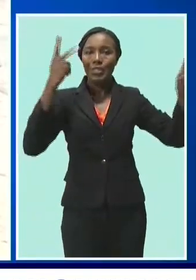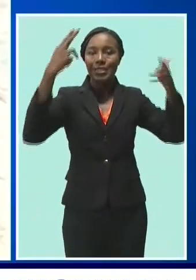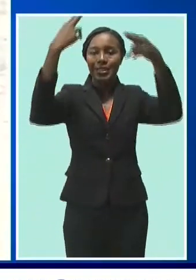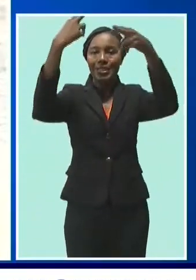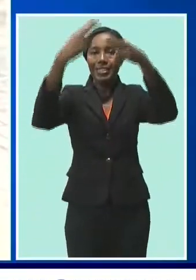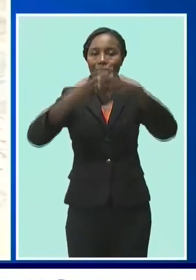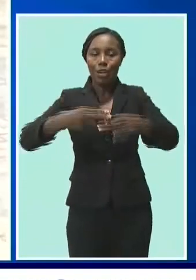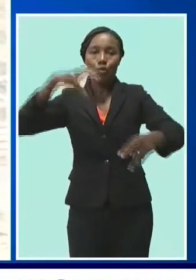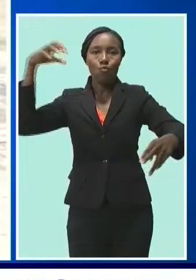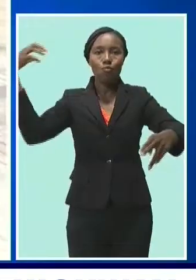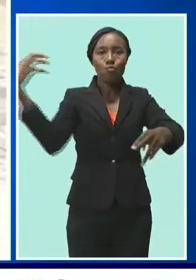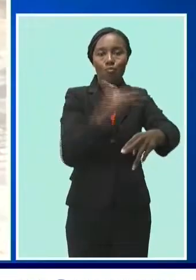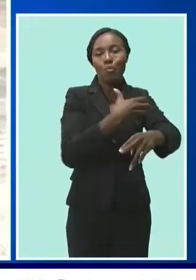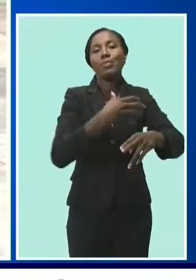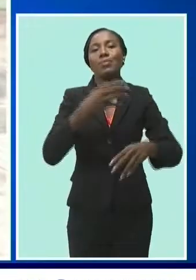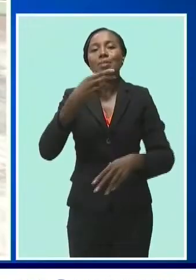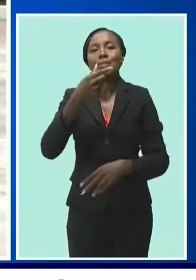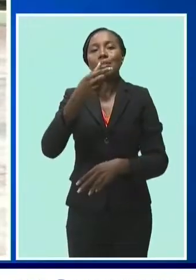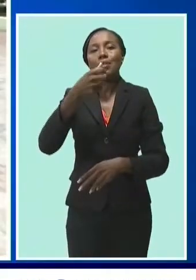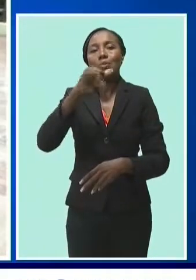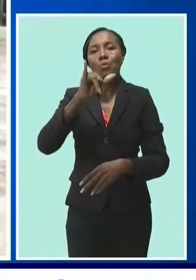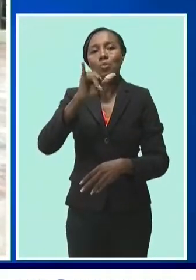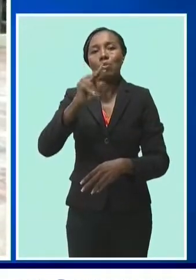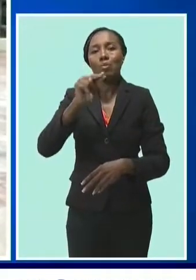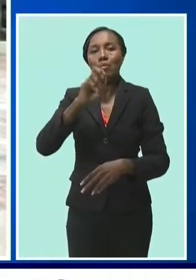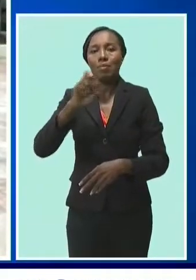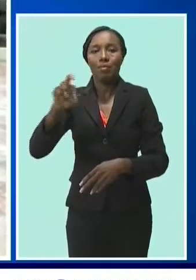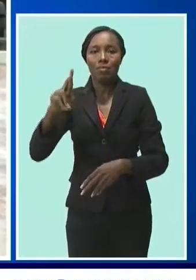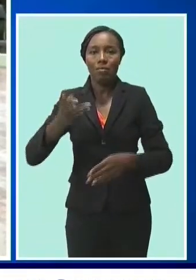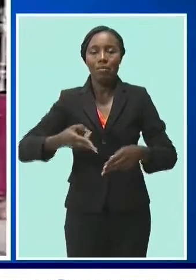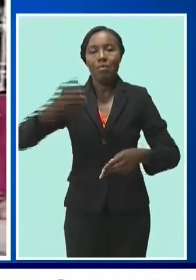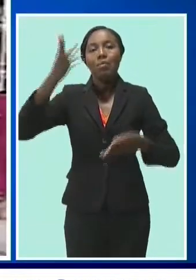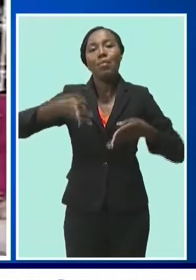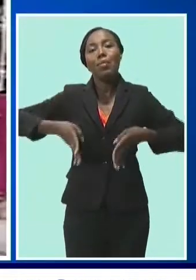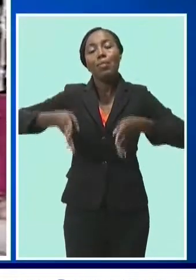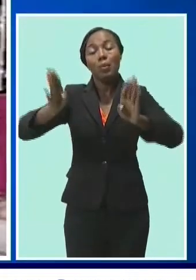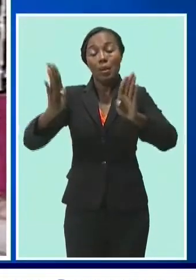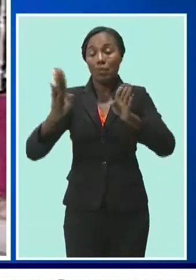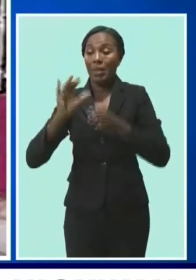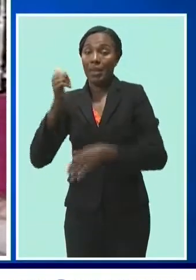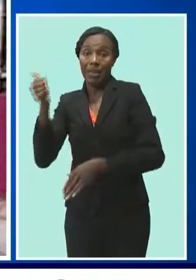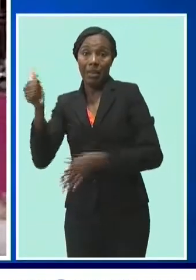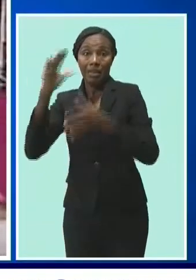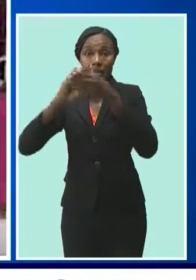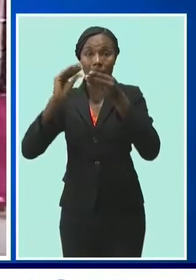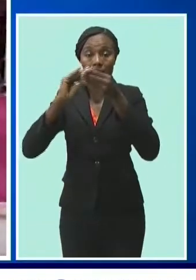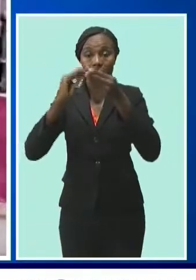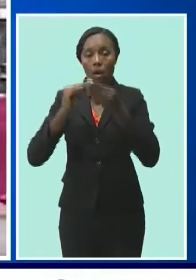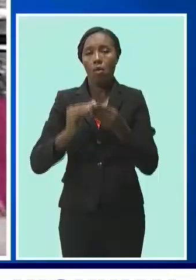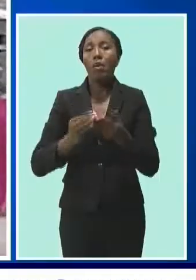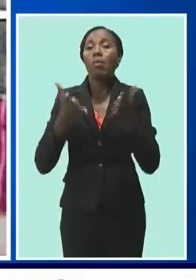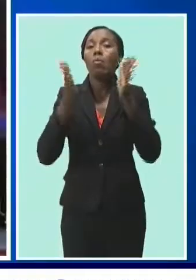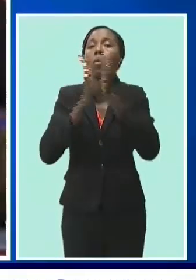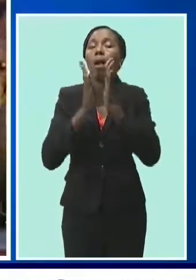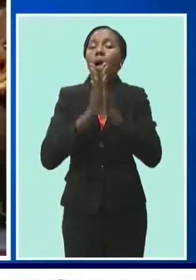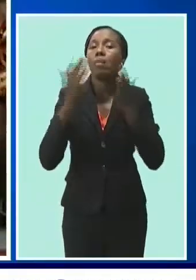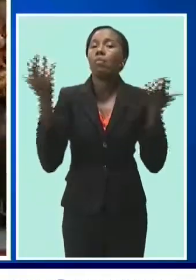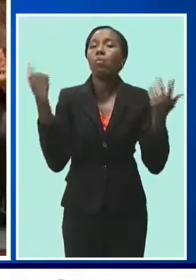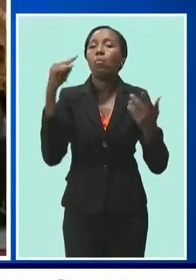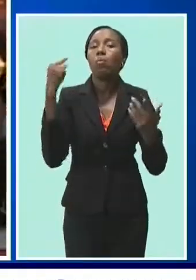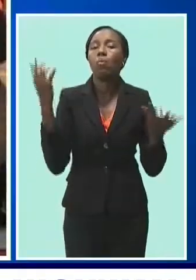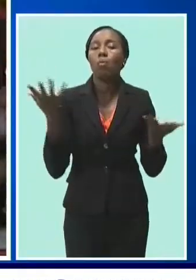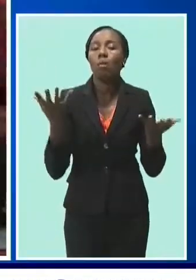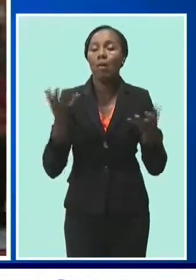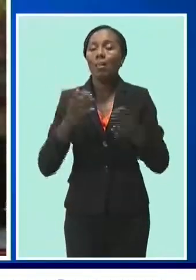the name of the Mighty Griner Highway. And I would want to say that the Mighty Griner specifically requested that